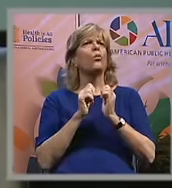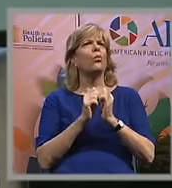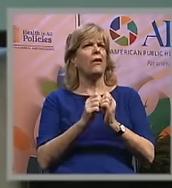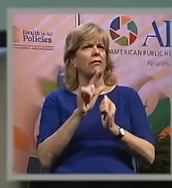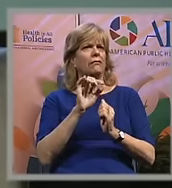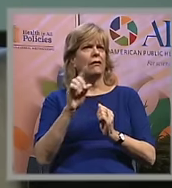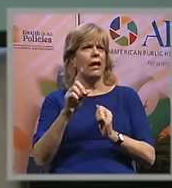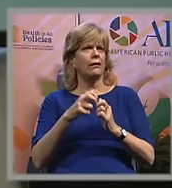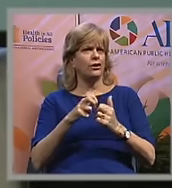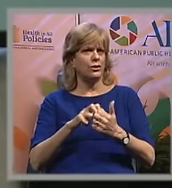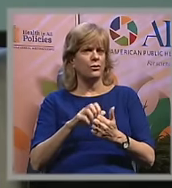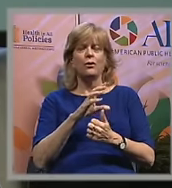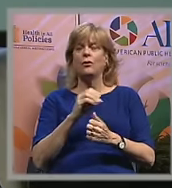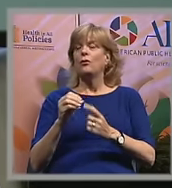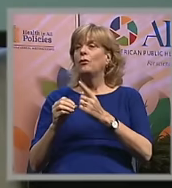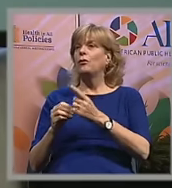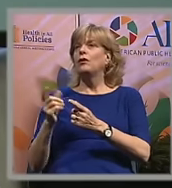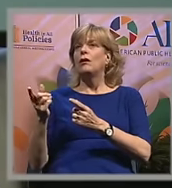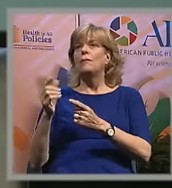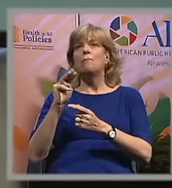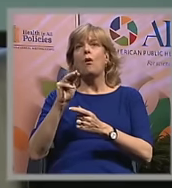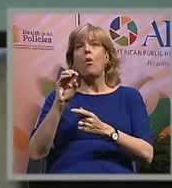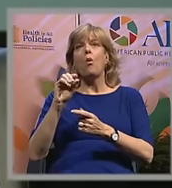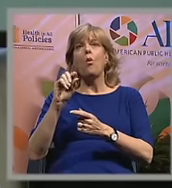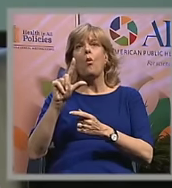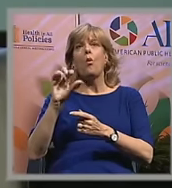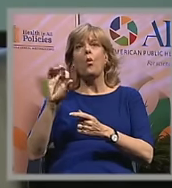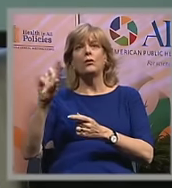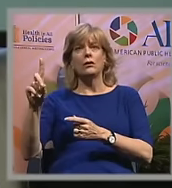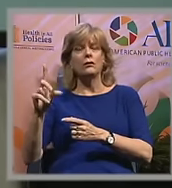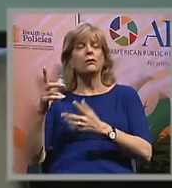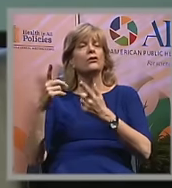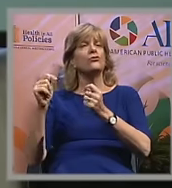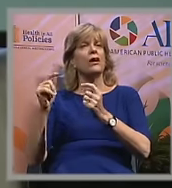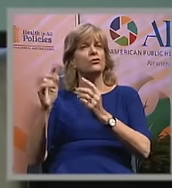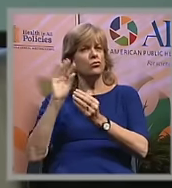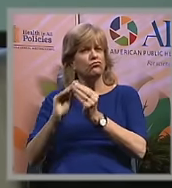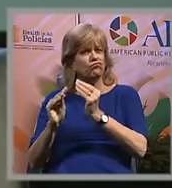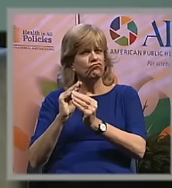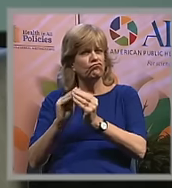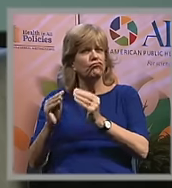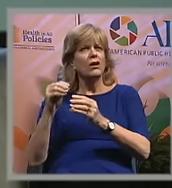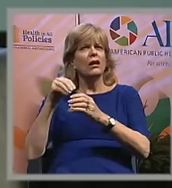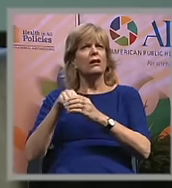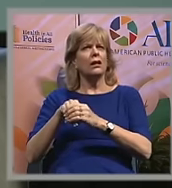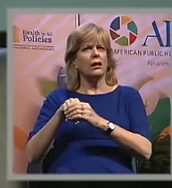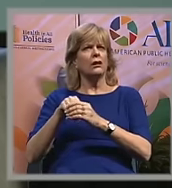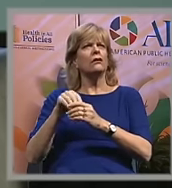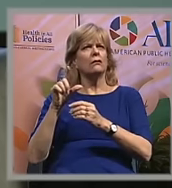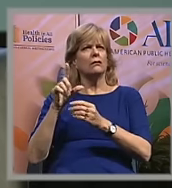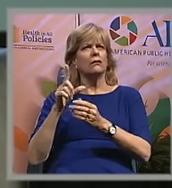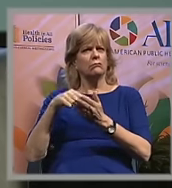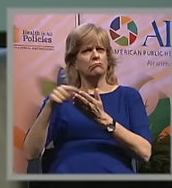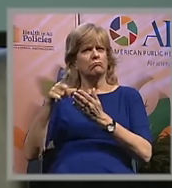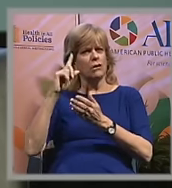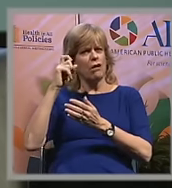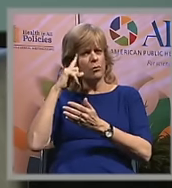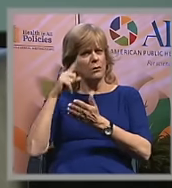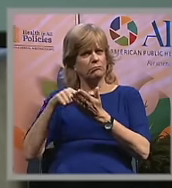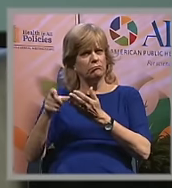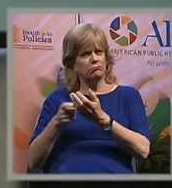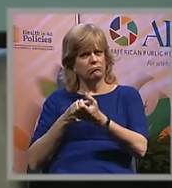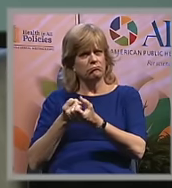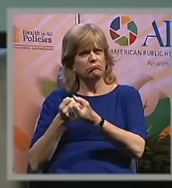investments in remediating mold in housing units in tribal communities, to encouraging public